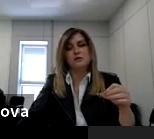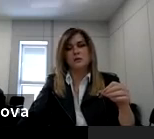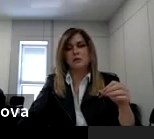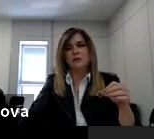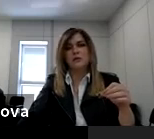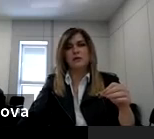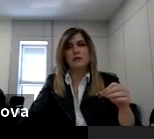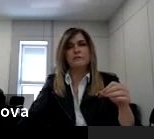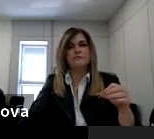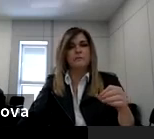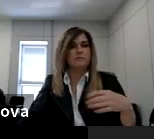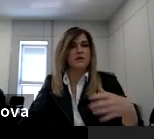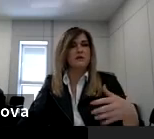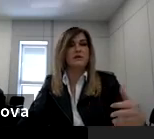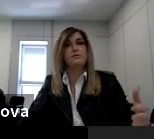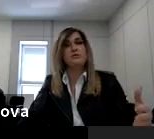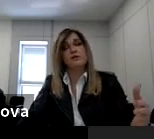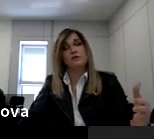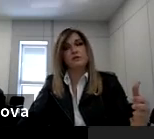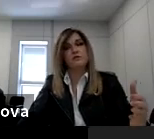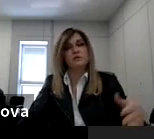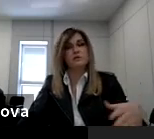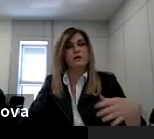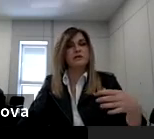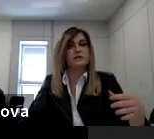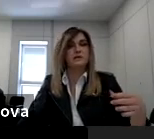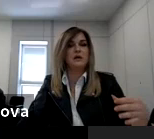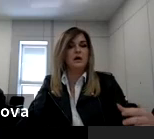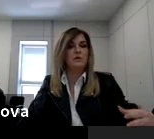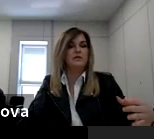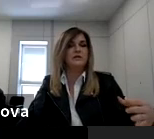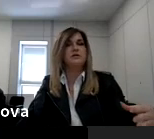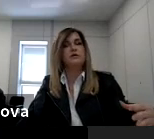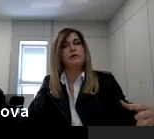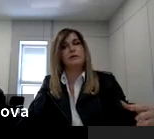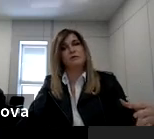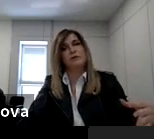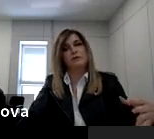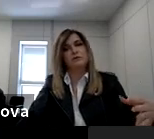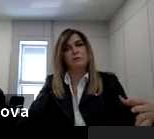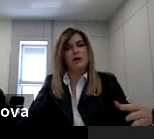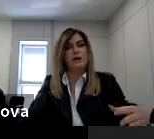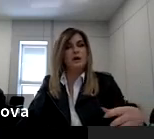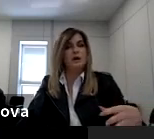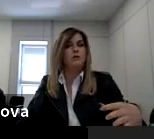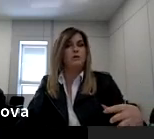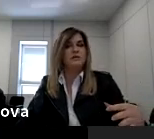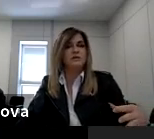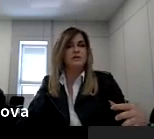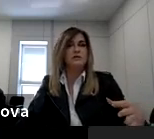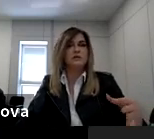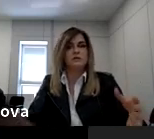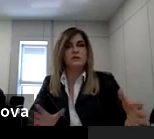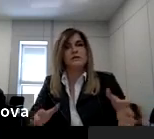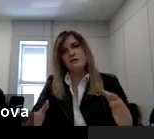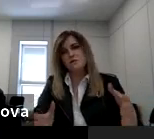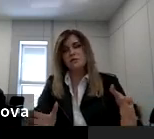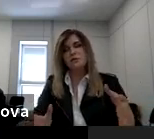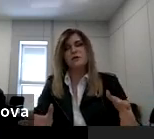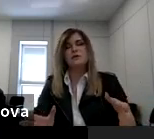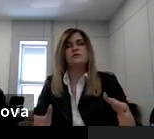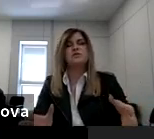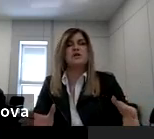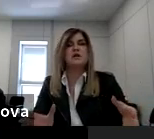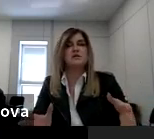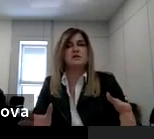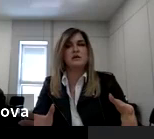out the manufacture process. Actually, we understand what additional equipment we need to buy, what additional things,